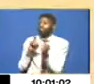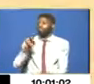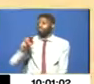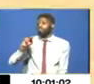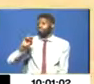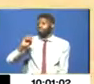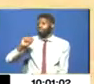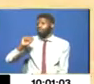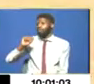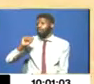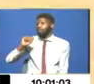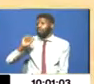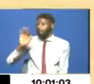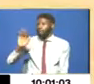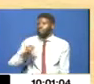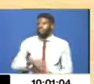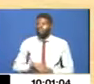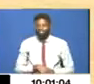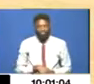it? Humility and